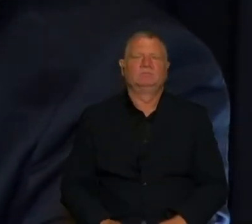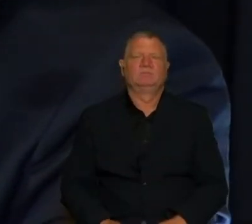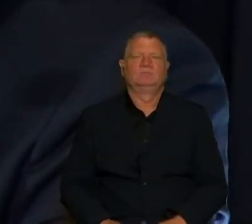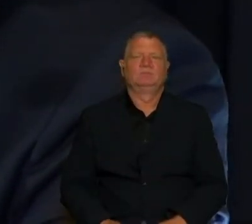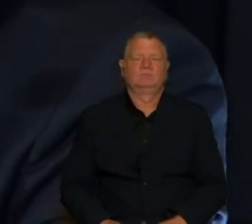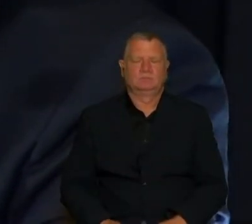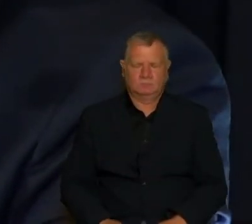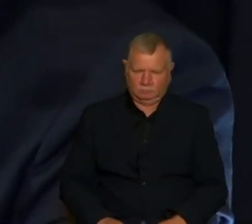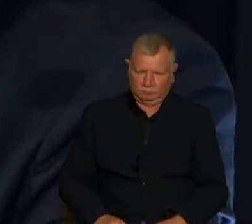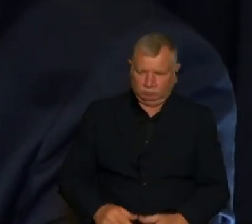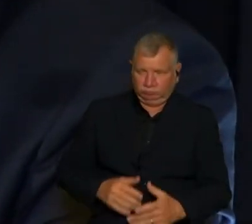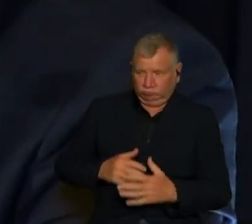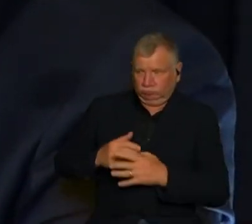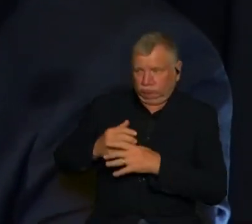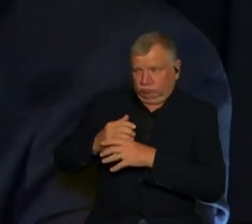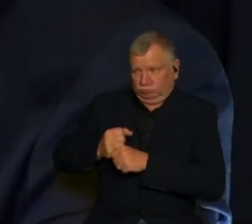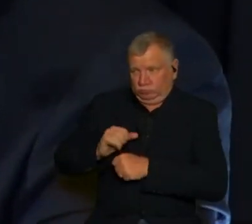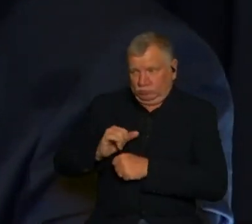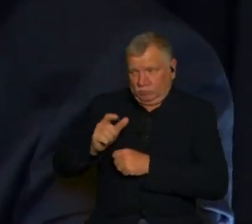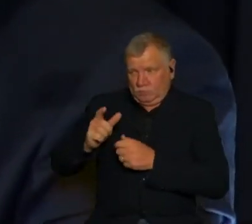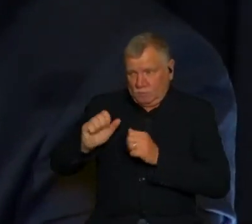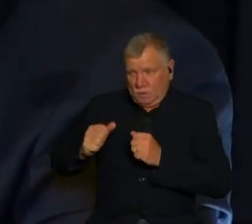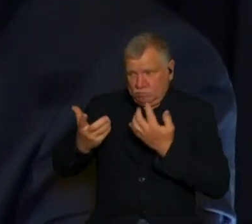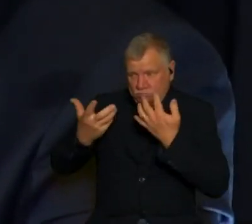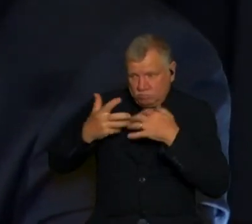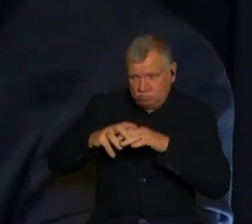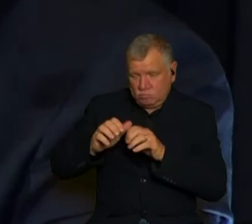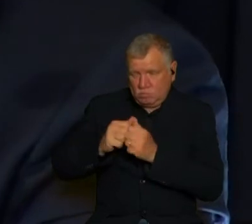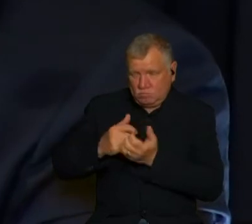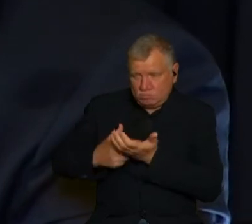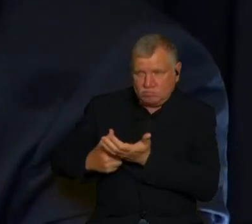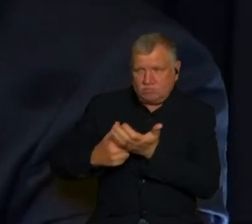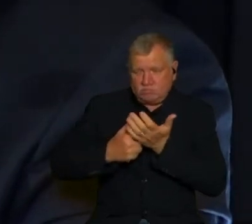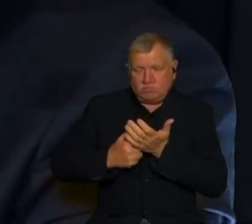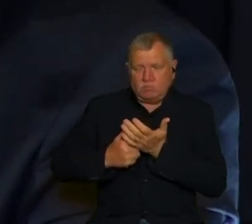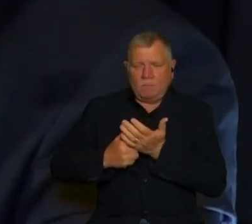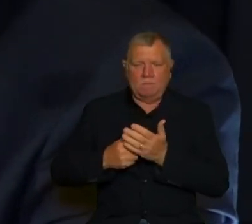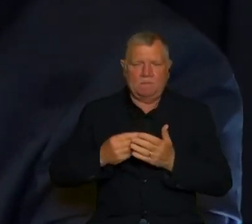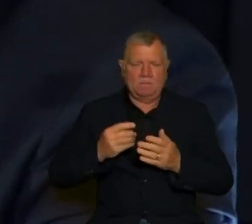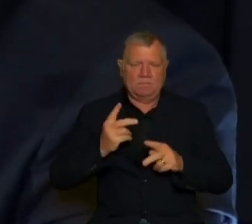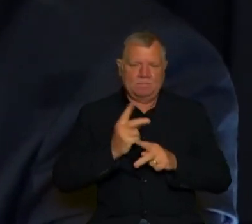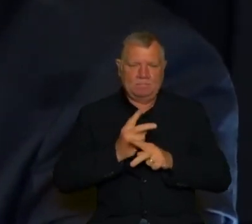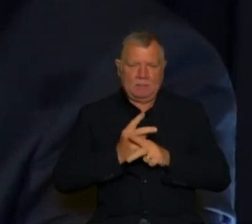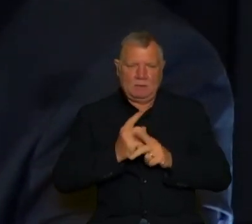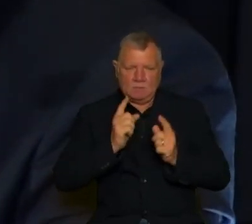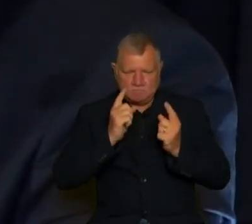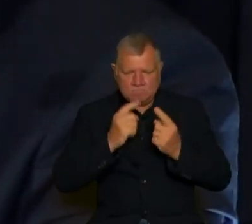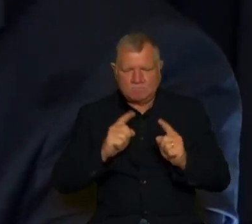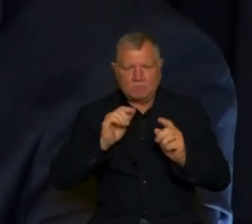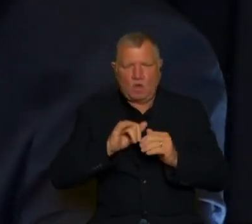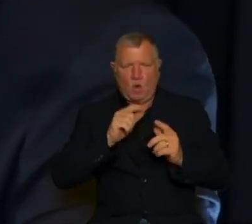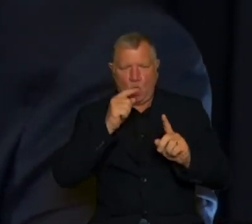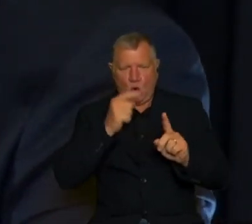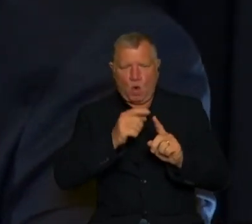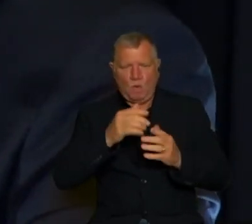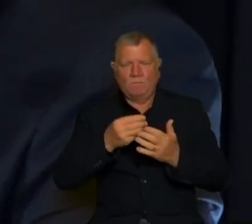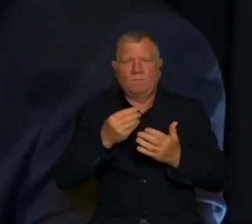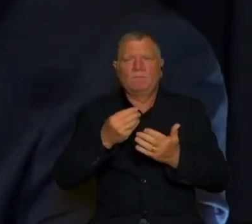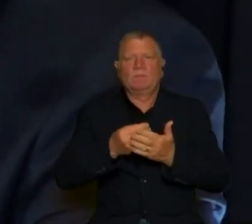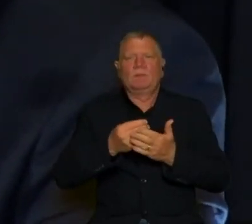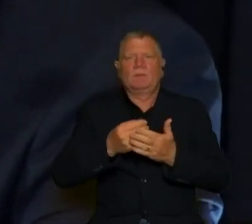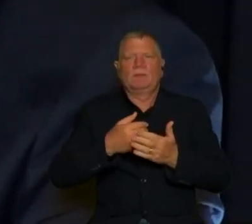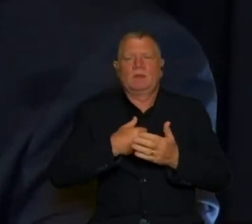continued collaboration with the board to help the Pension Reserve Trust meet its goals in achieving a